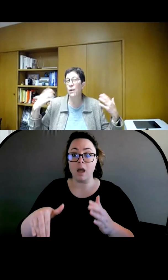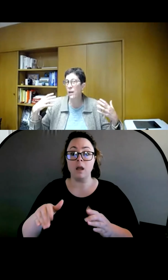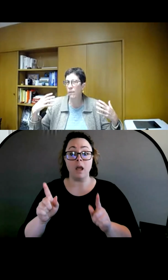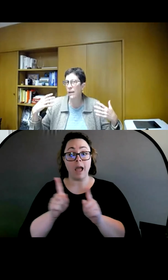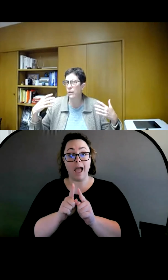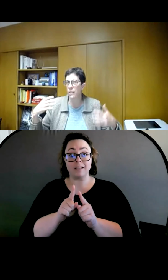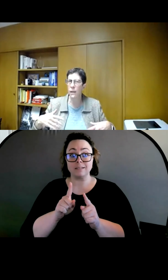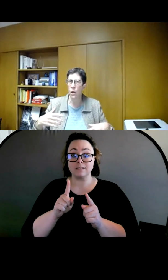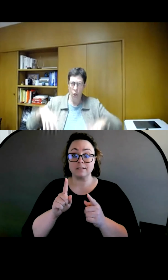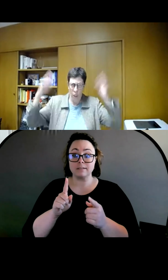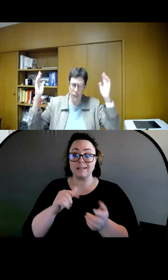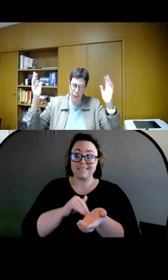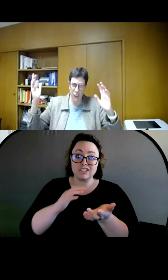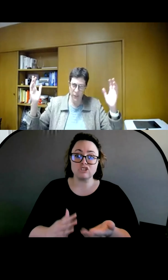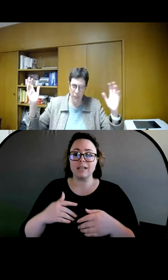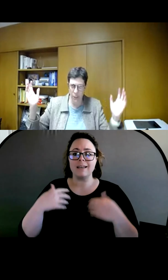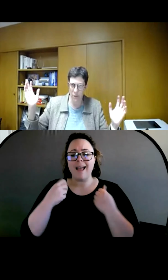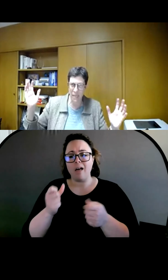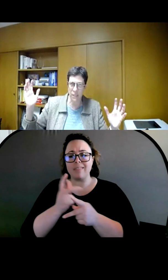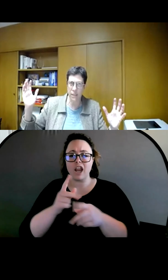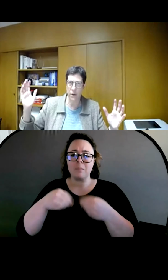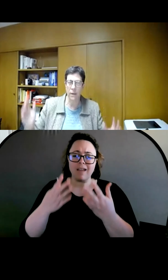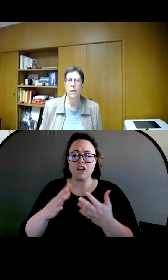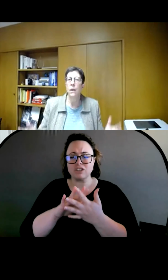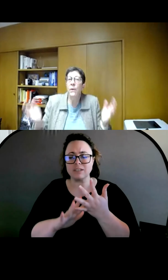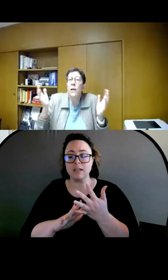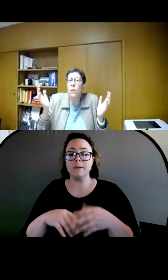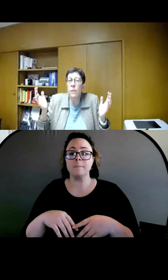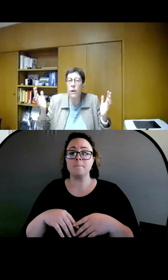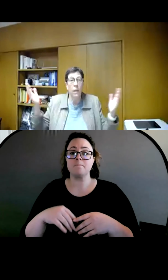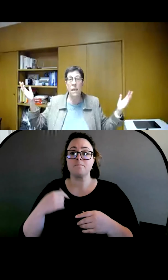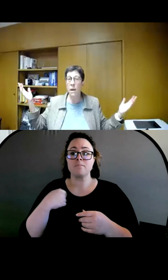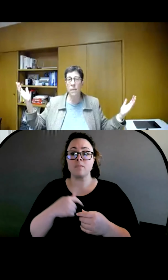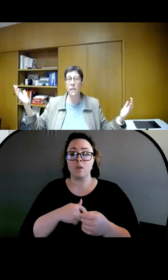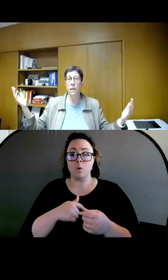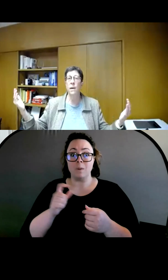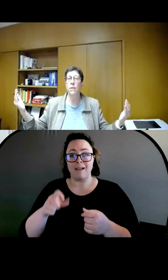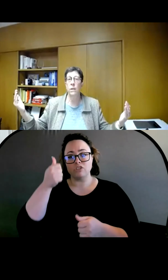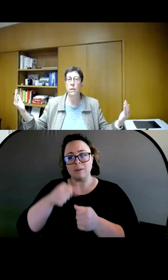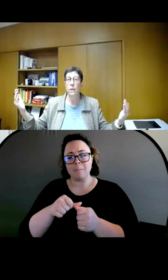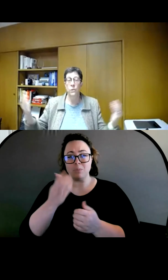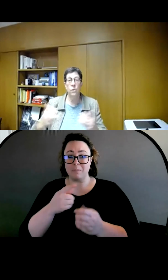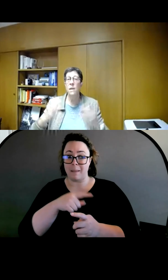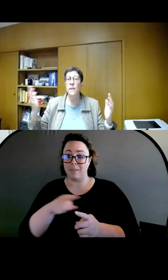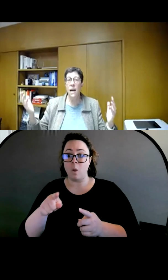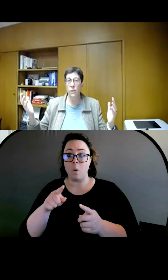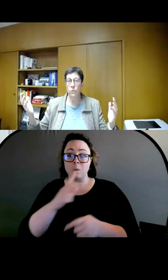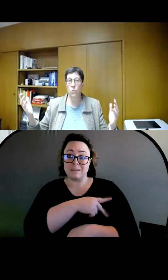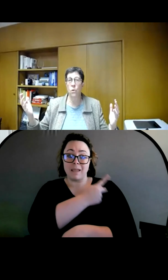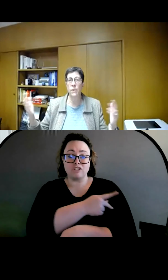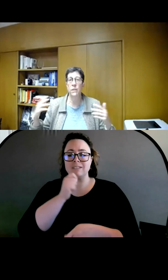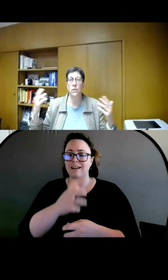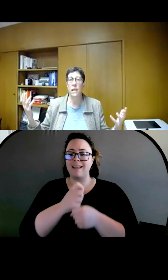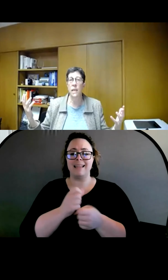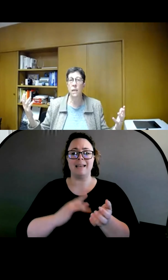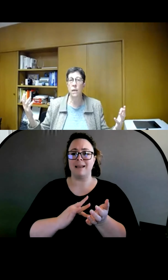as healthcare providers, is like, oh, I'll just increase the dose of medicine they're on. We got to remember, they might not be getting the medicine. So it might be out of